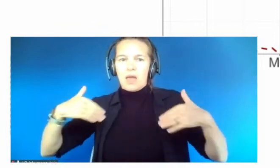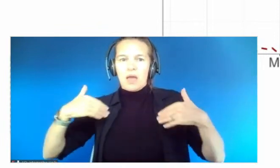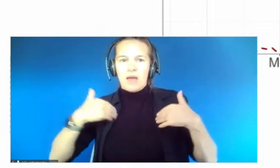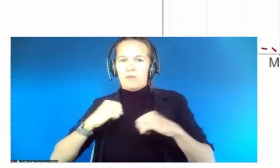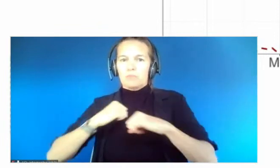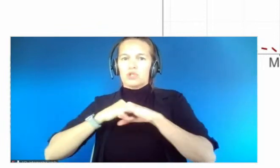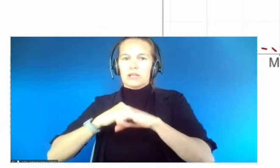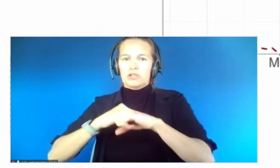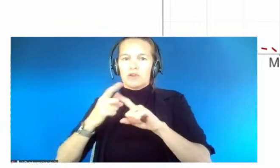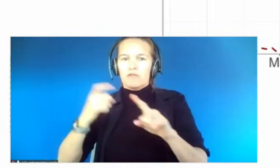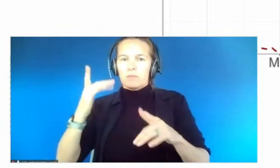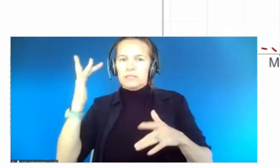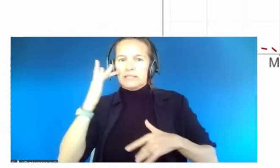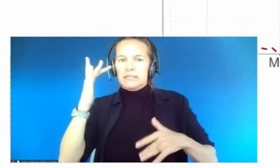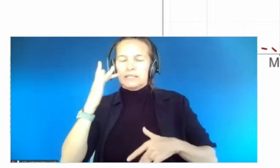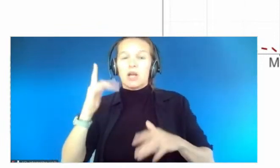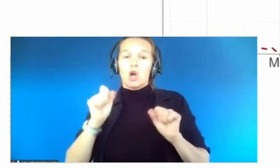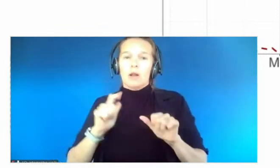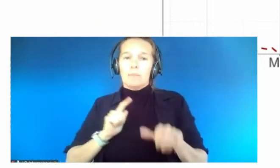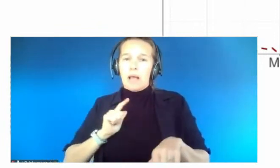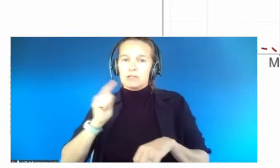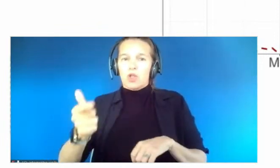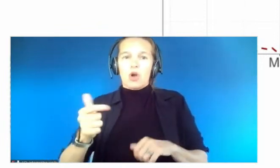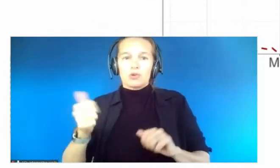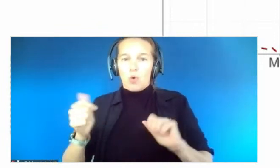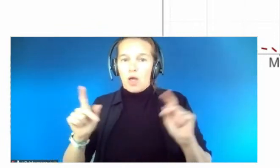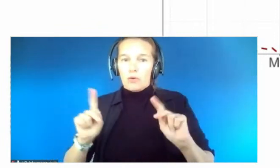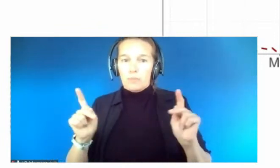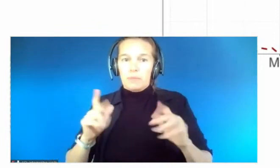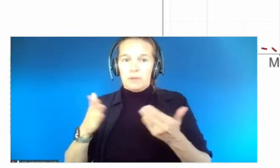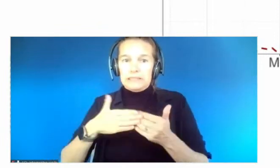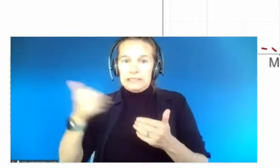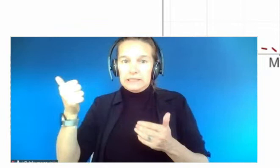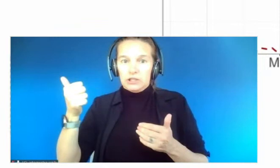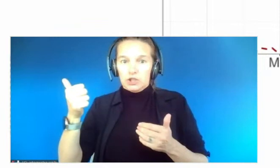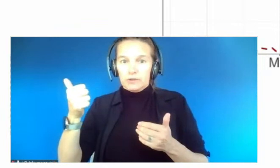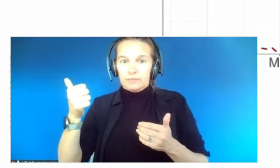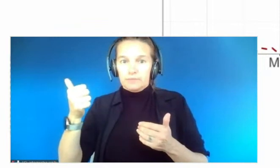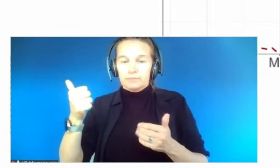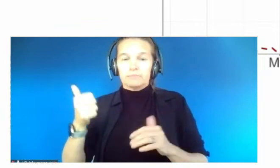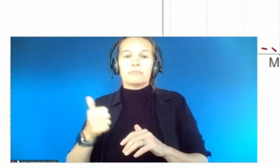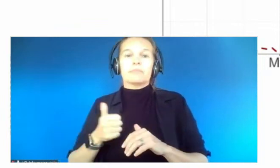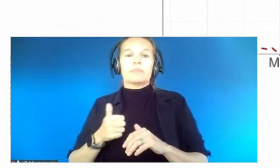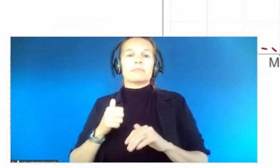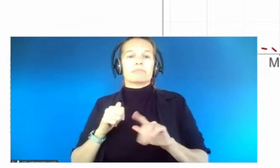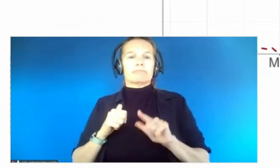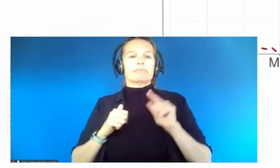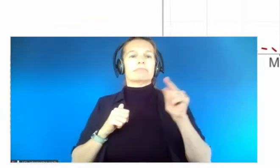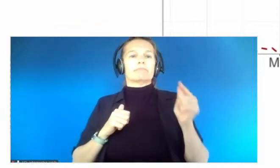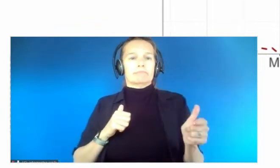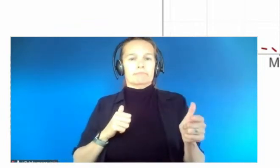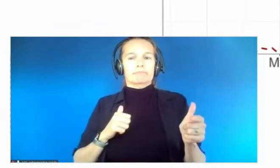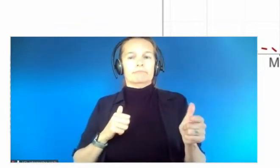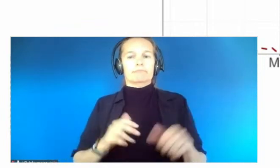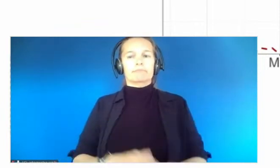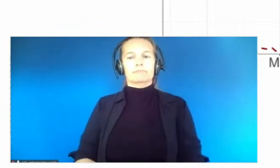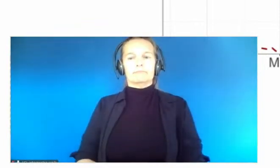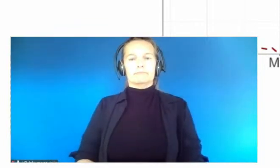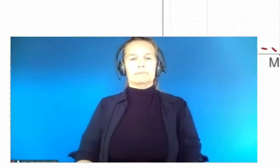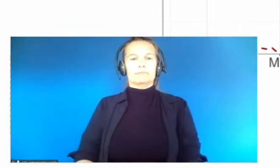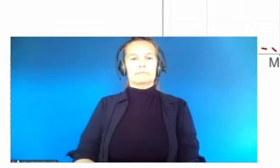themselves to the disease, and they will pass it along to others much more easily. This mobilization will entail a